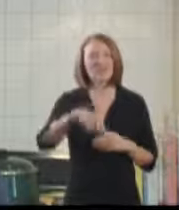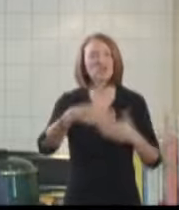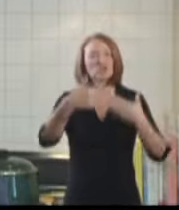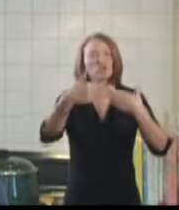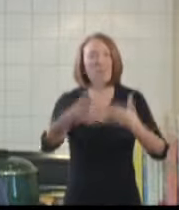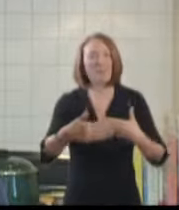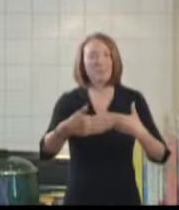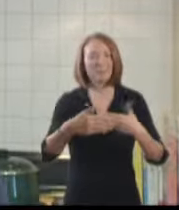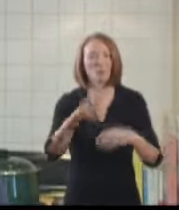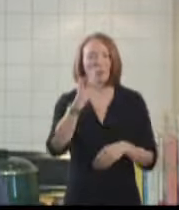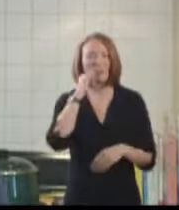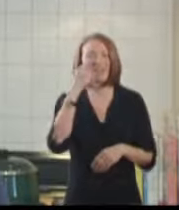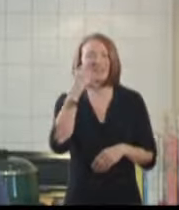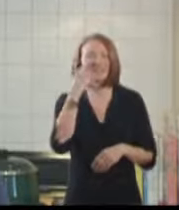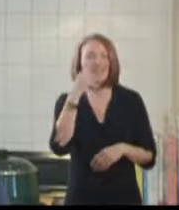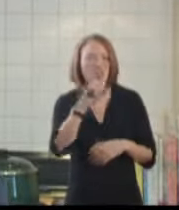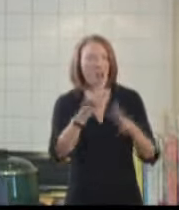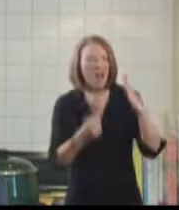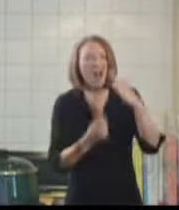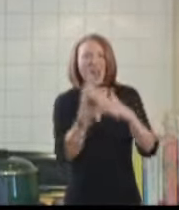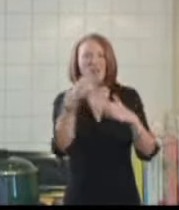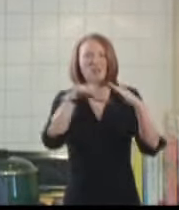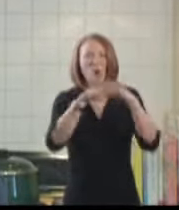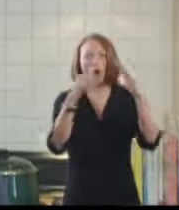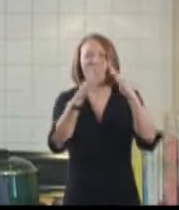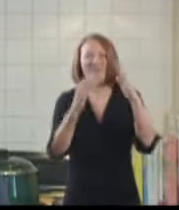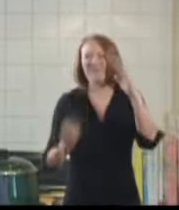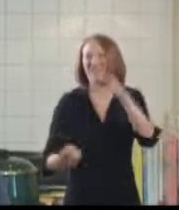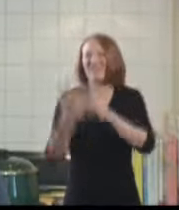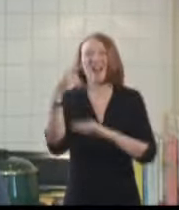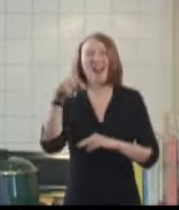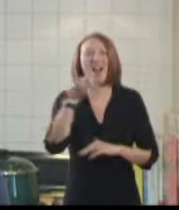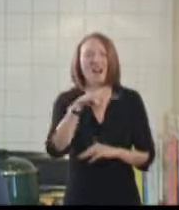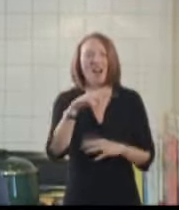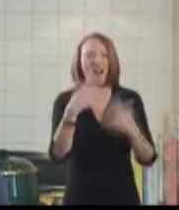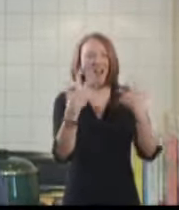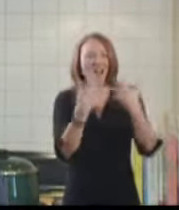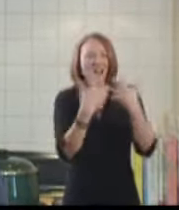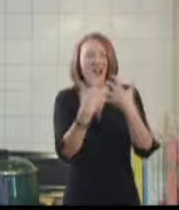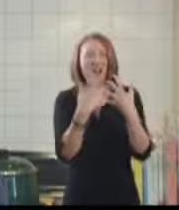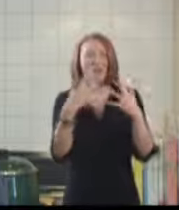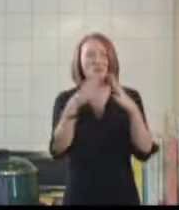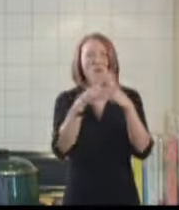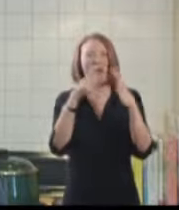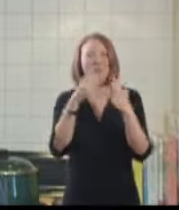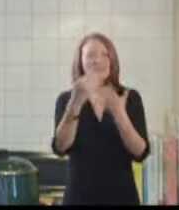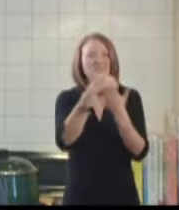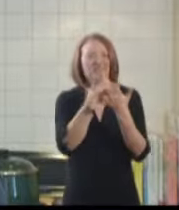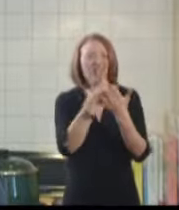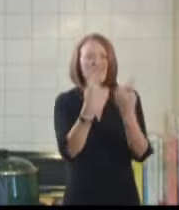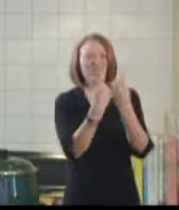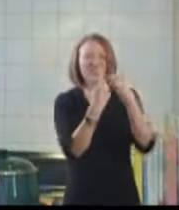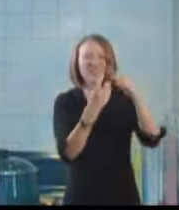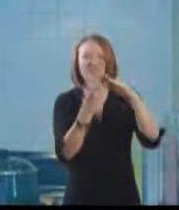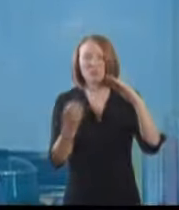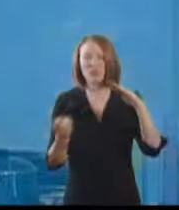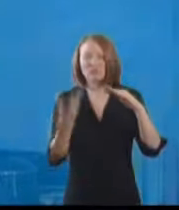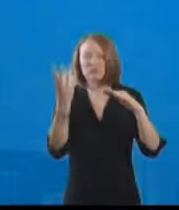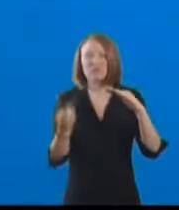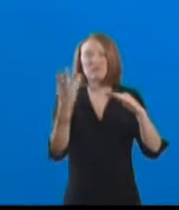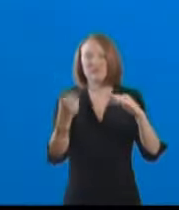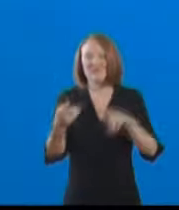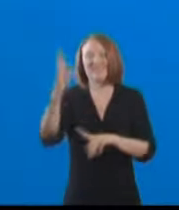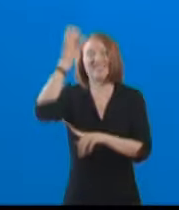This section will show you what happens when there is a fire within a person's home and how the WiSafe products will alert you to the danger.